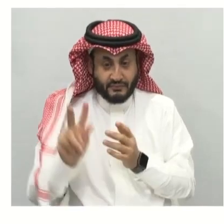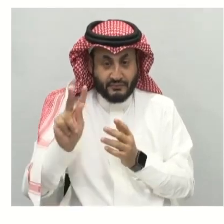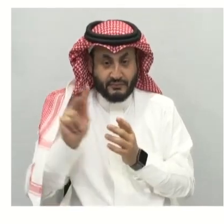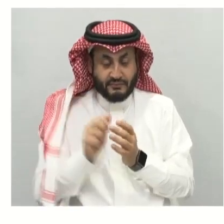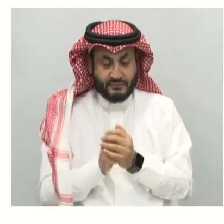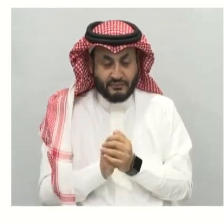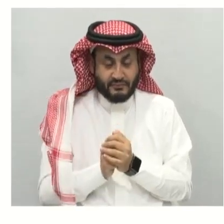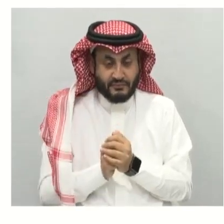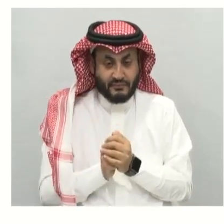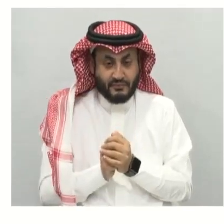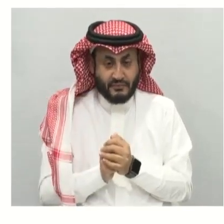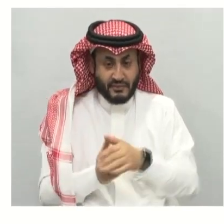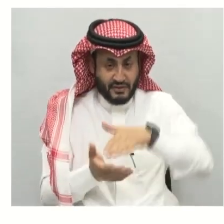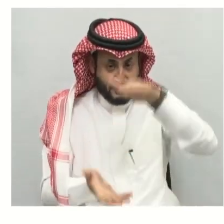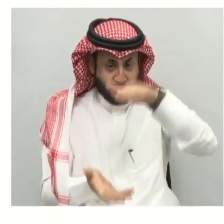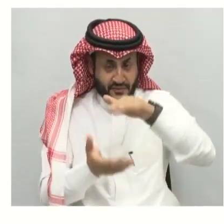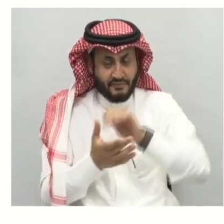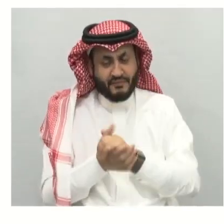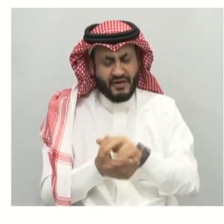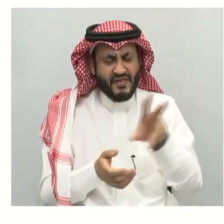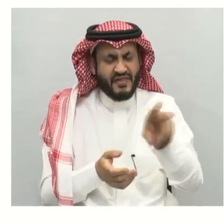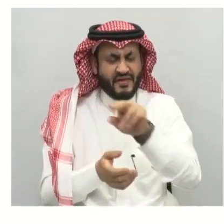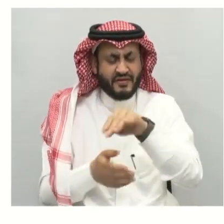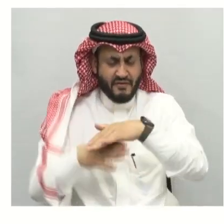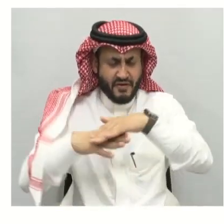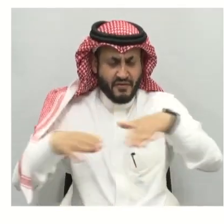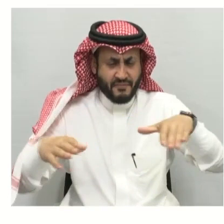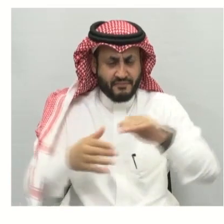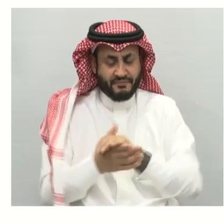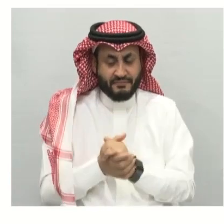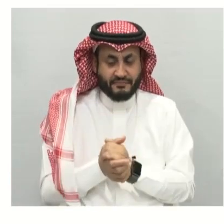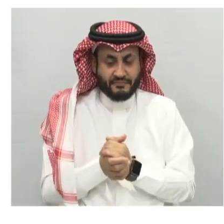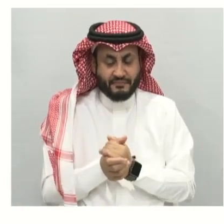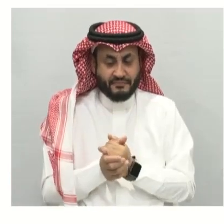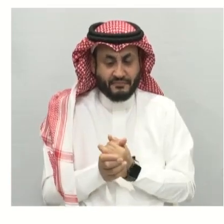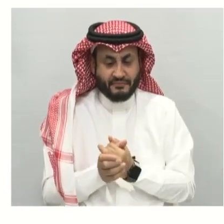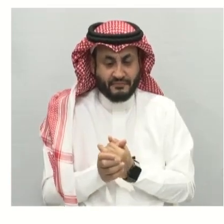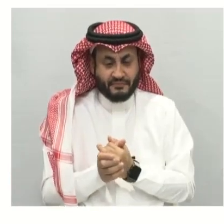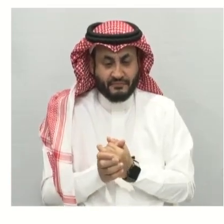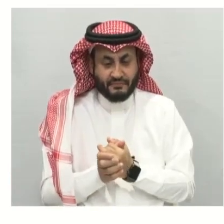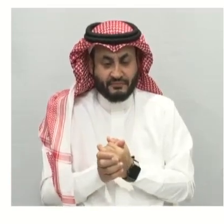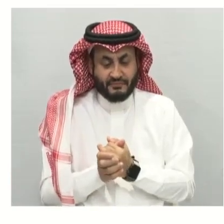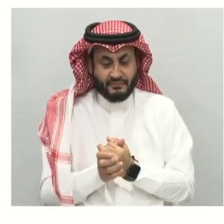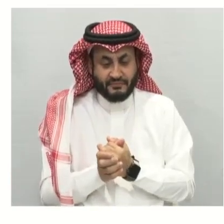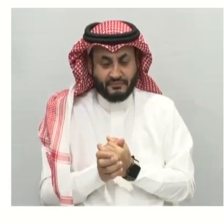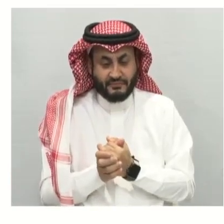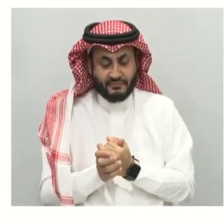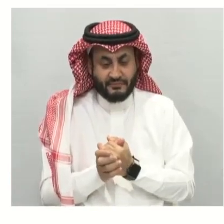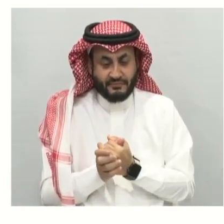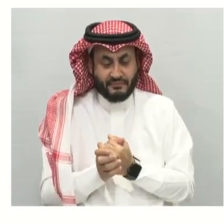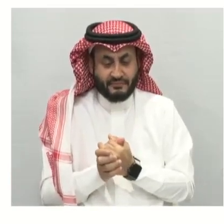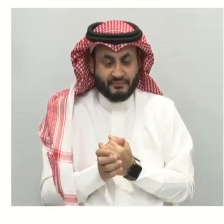and lowercase K. Both stand on the line. Uppercase K, lowercase